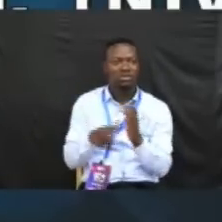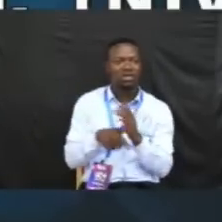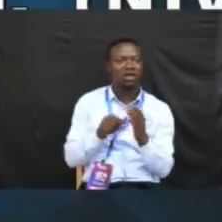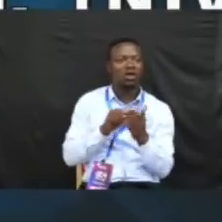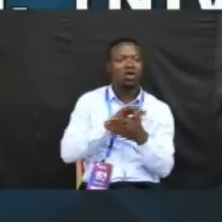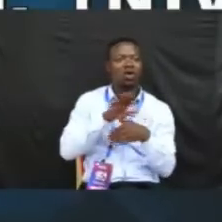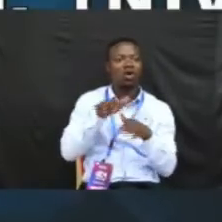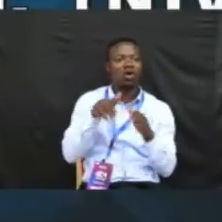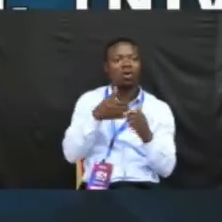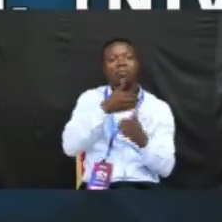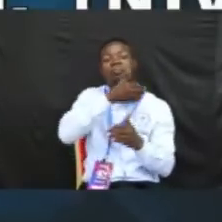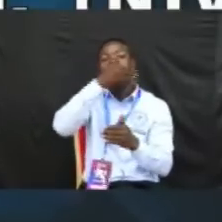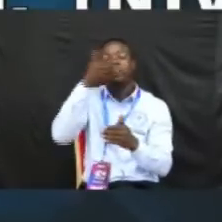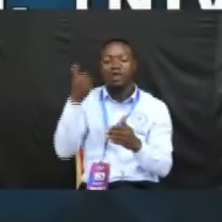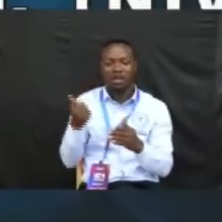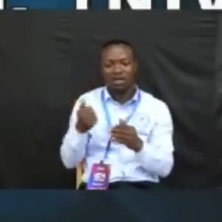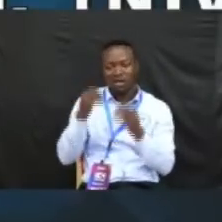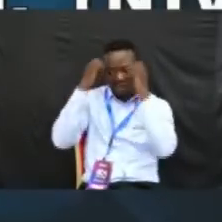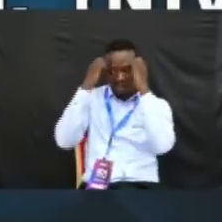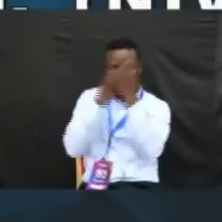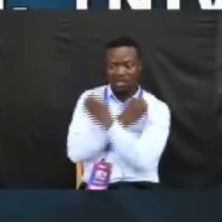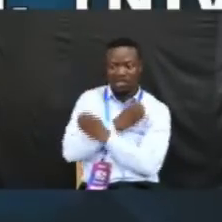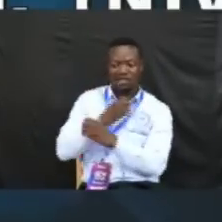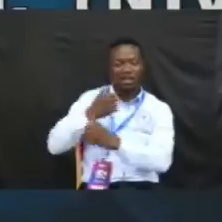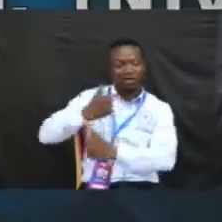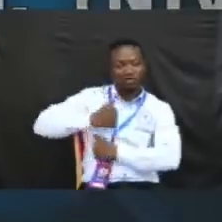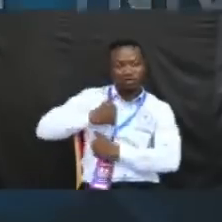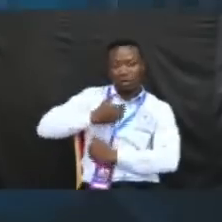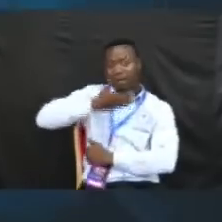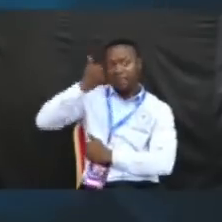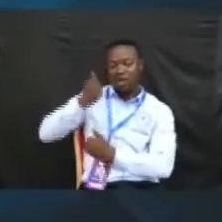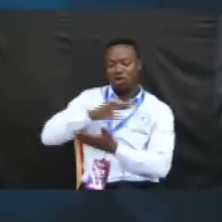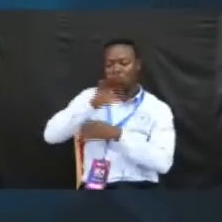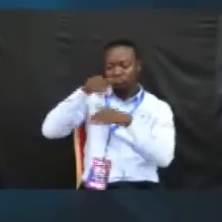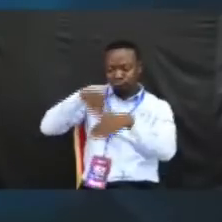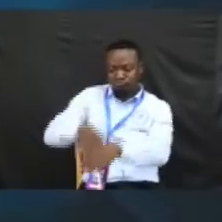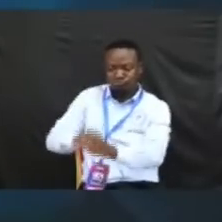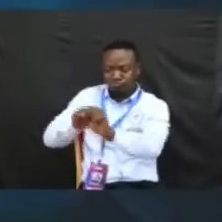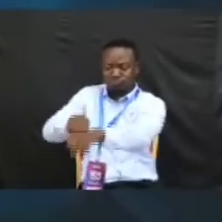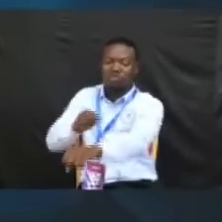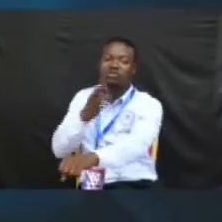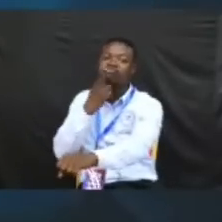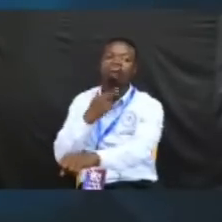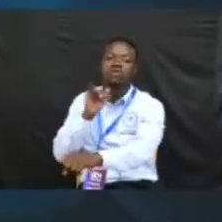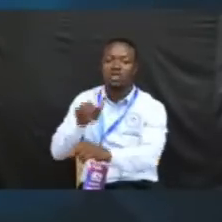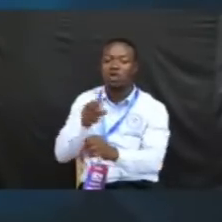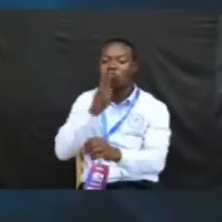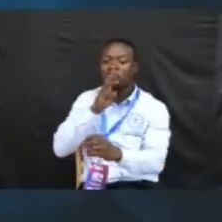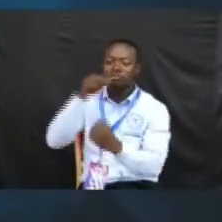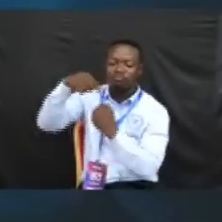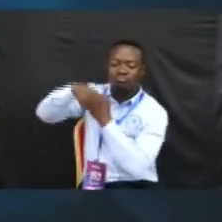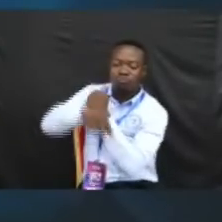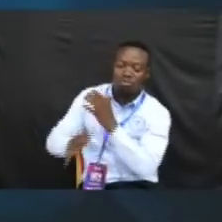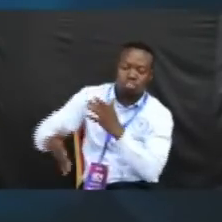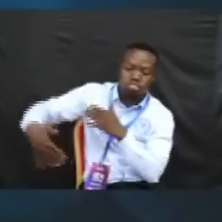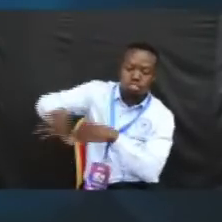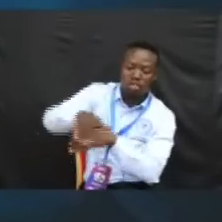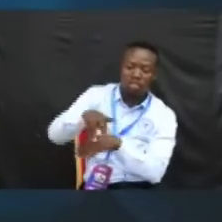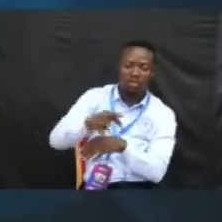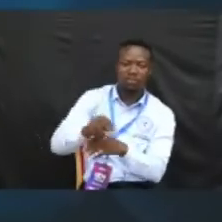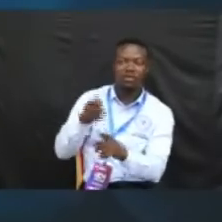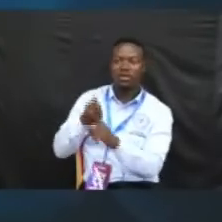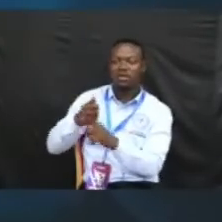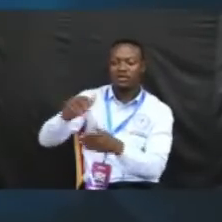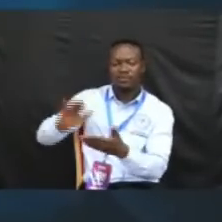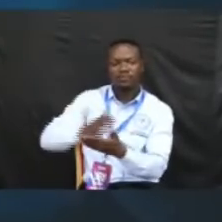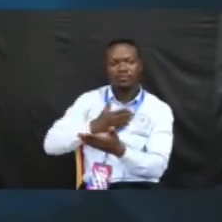offices. He had drowned them in the Red Sea. The deep waters have covered them. They sunk to